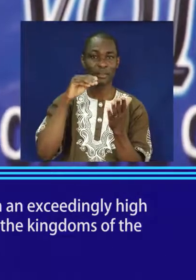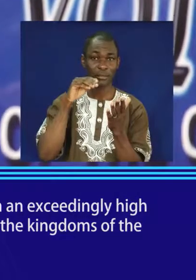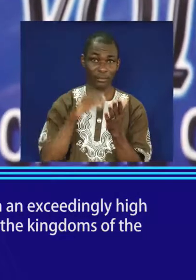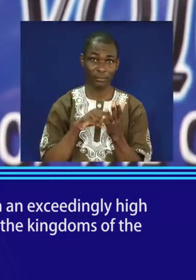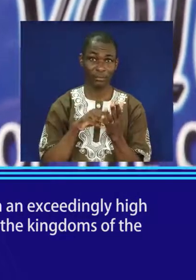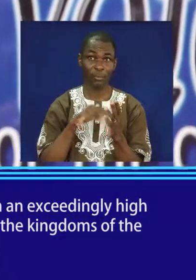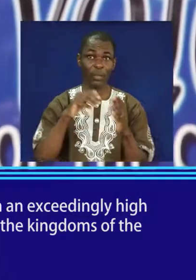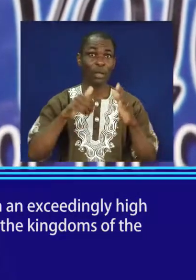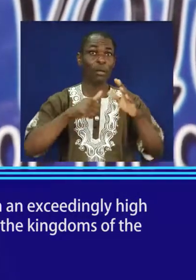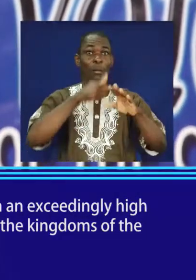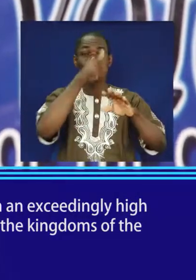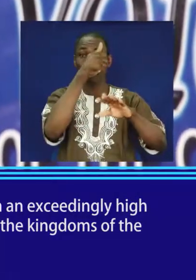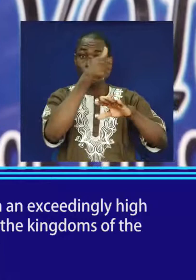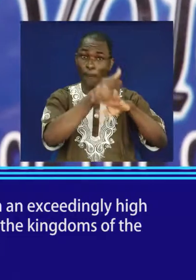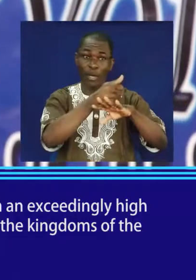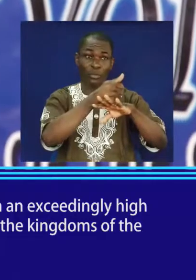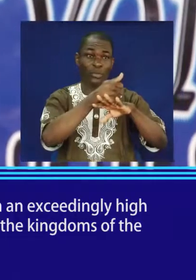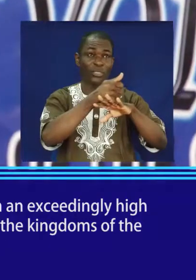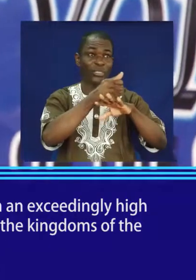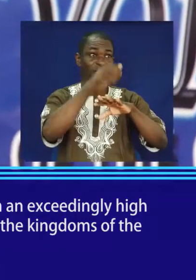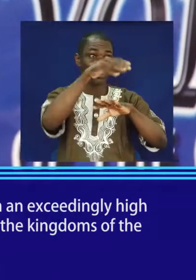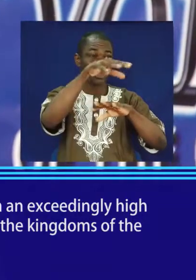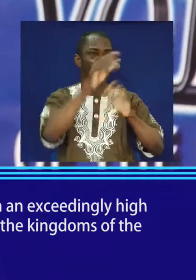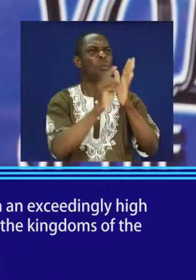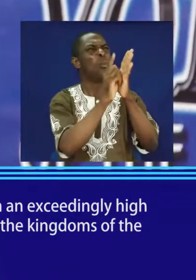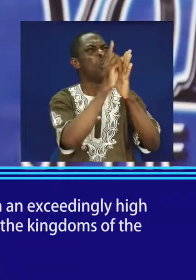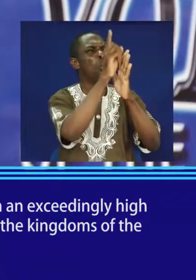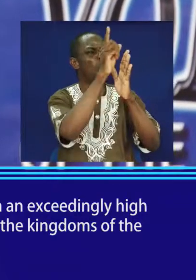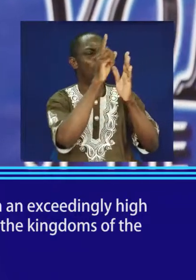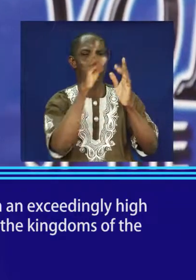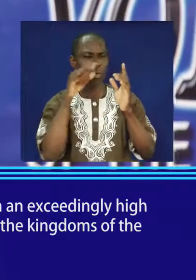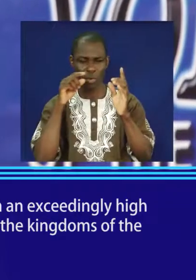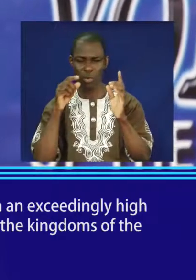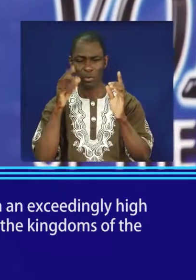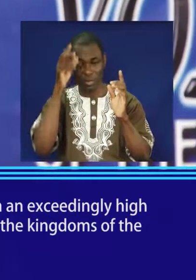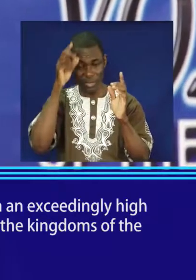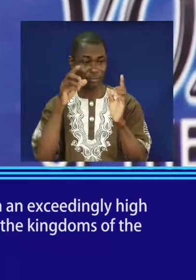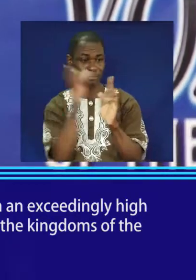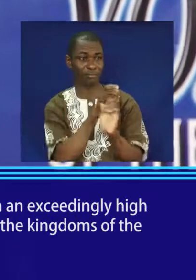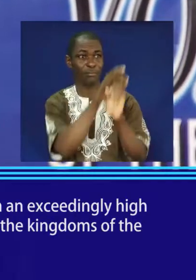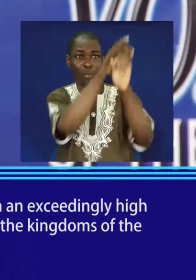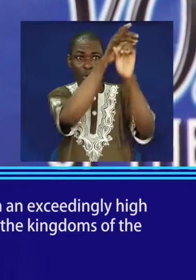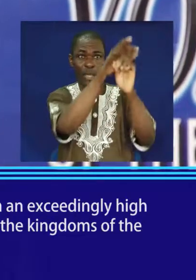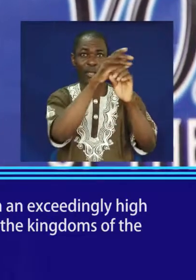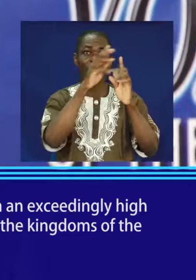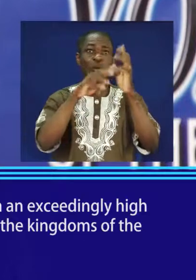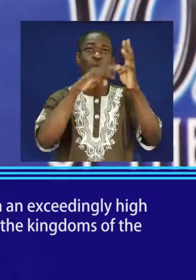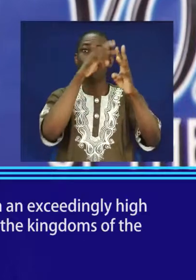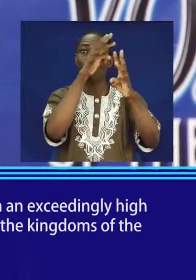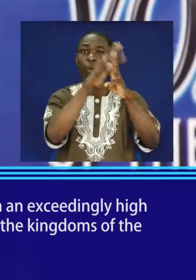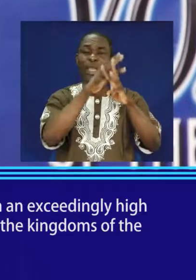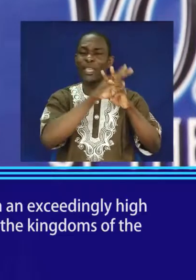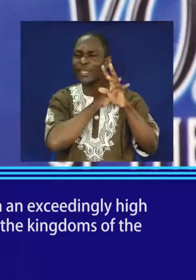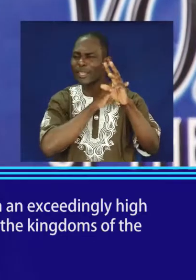up on an exceedingly high mountain and showed him all the kingdoms of the world